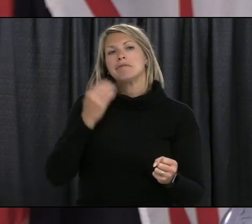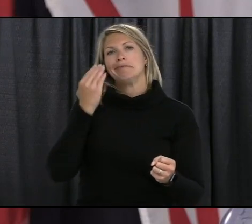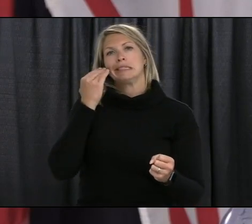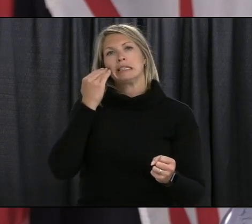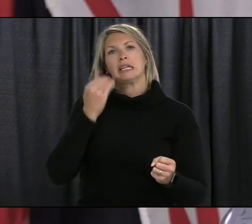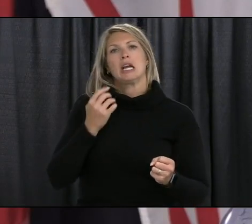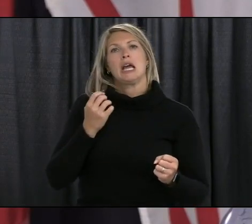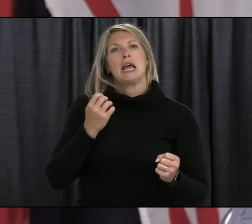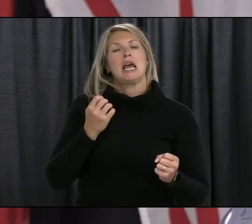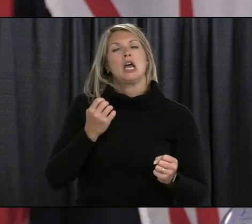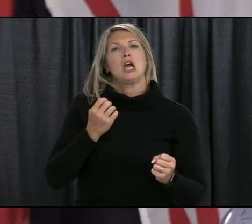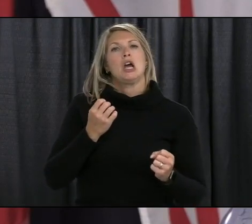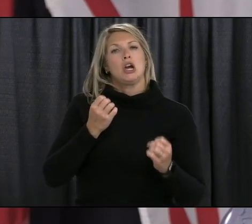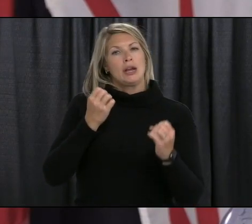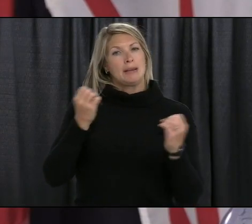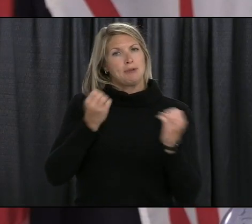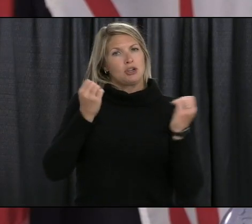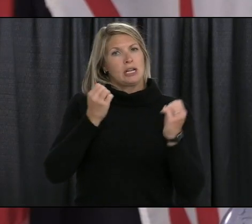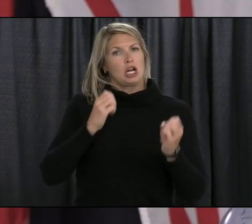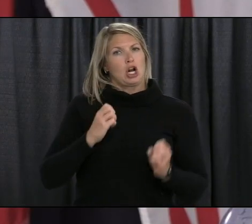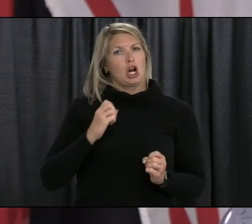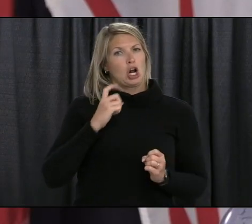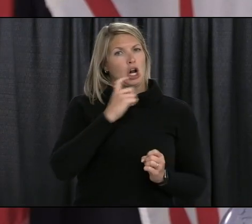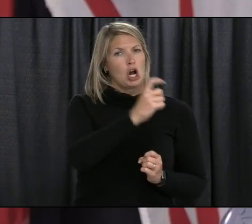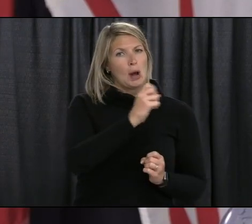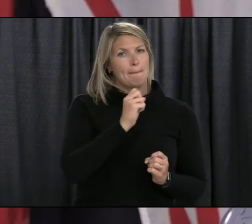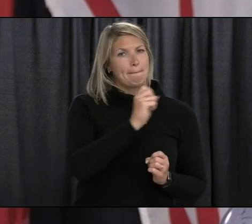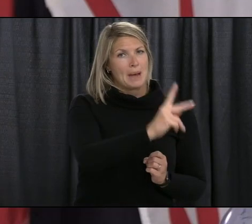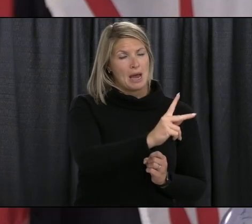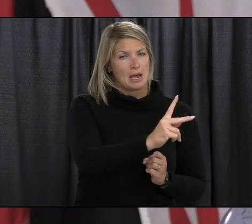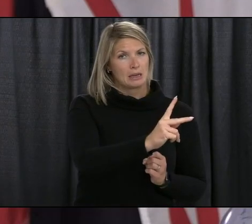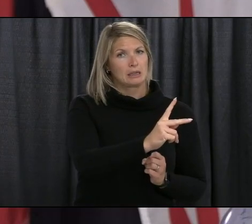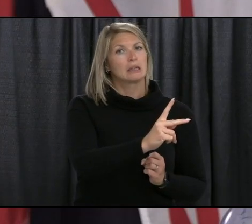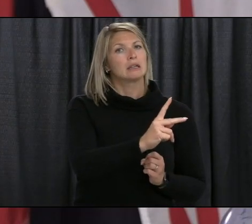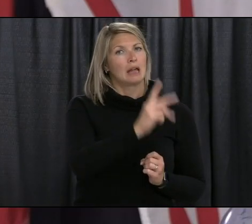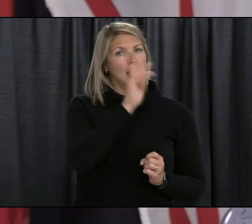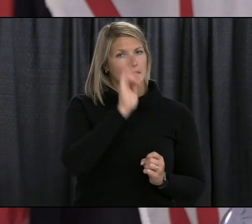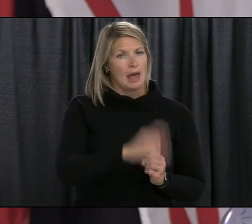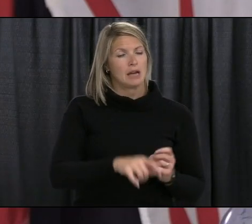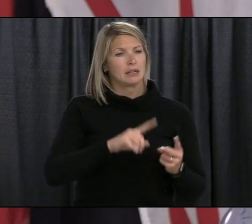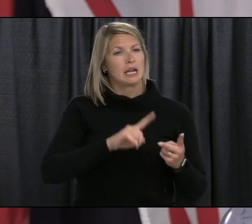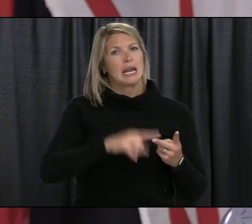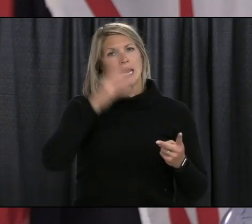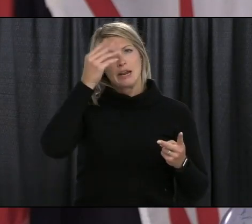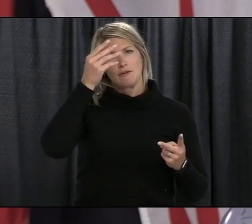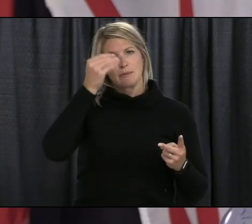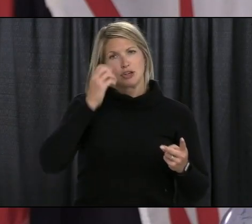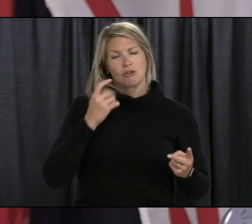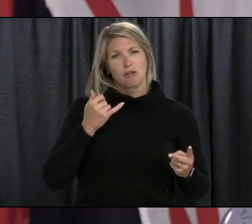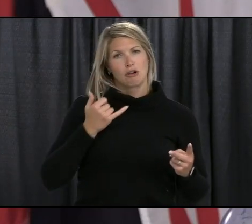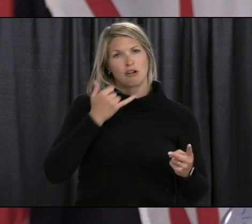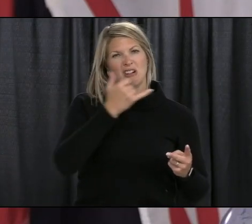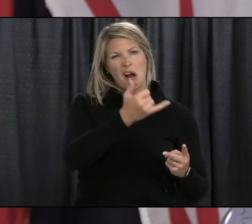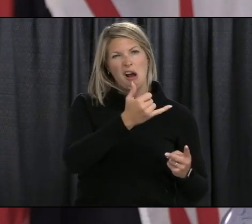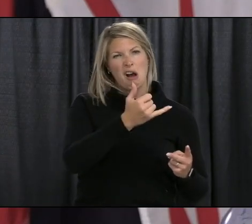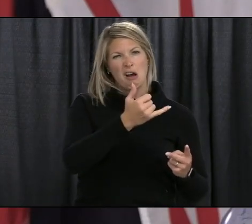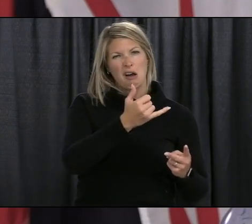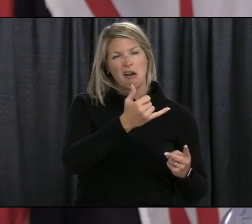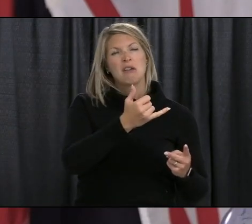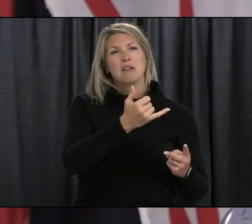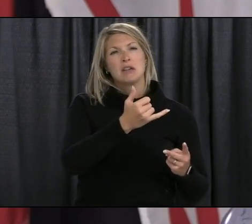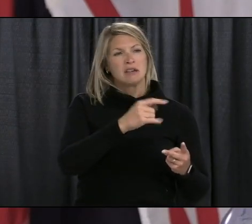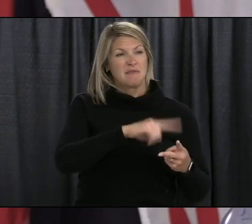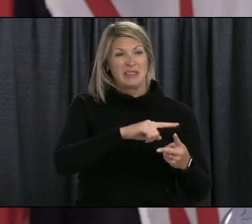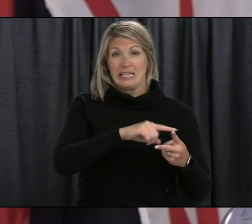urgent callback is 0, and the maximum callback for an information call as of yesterday was the order of 65